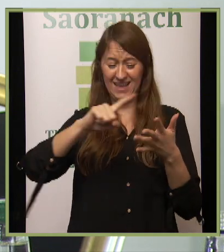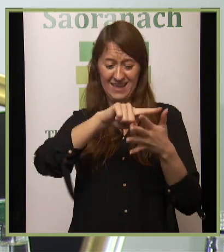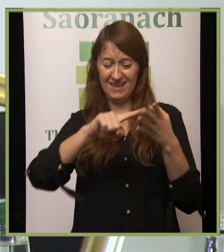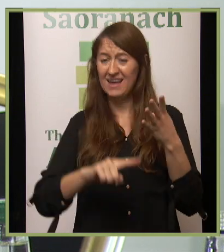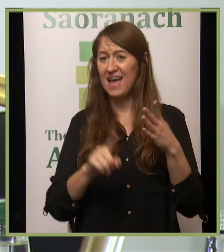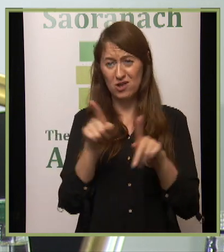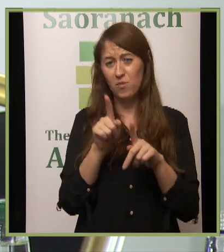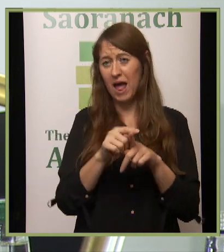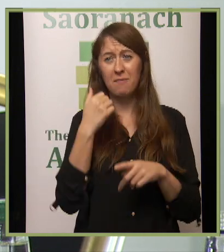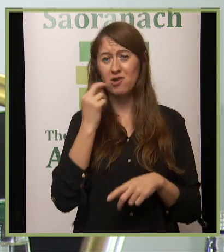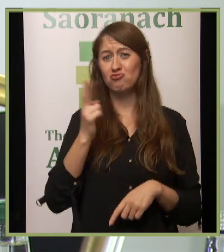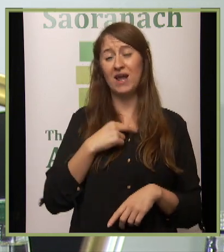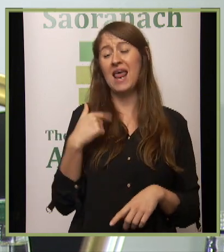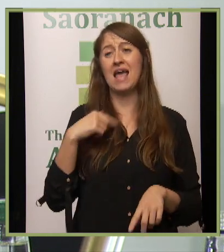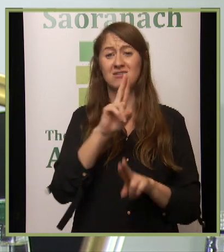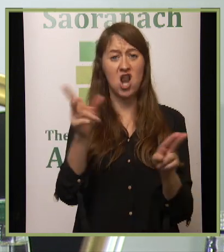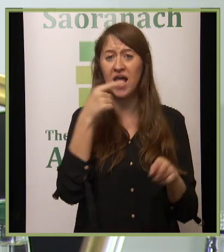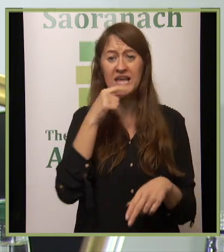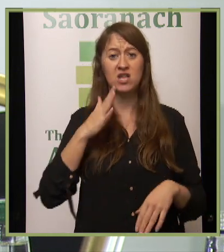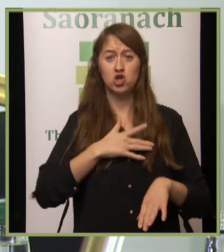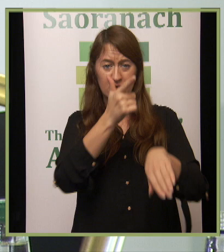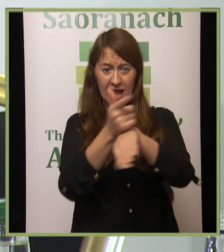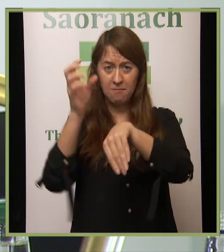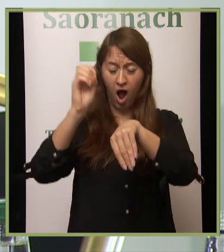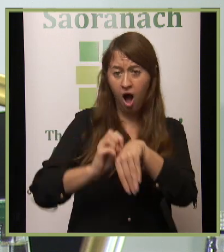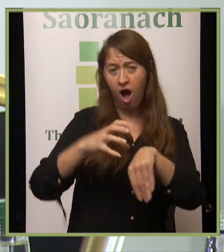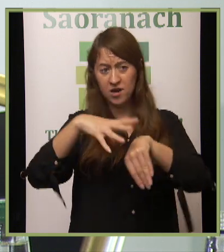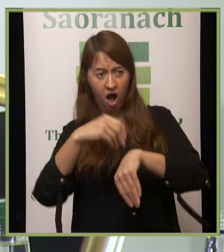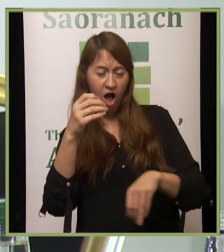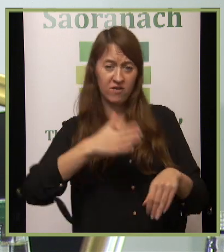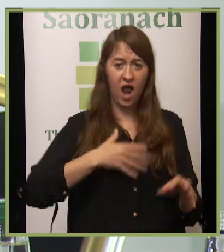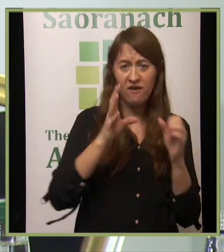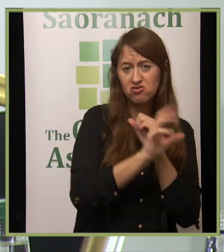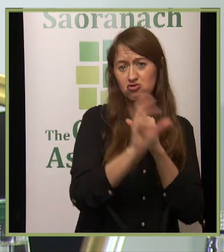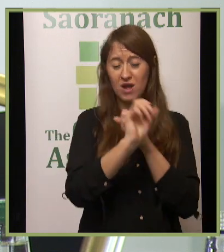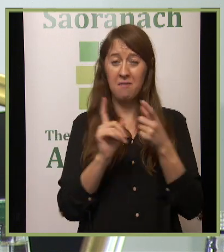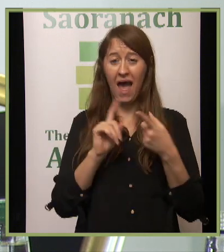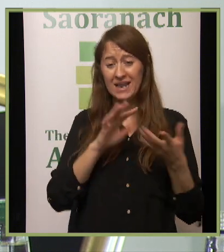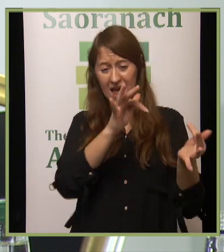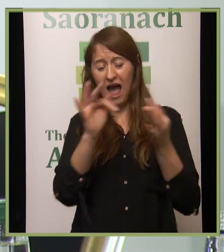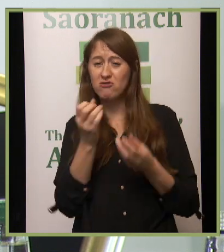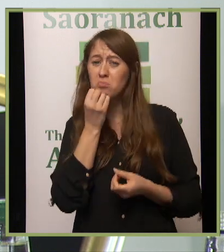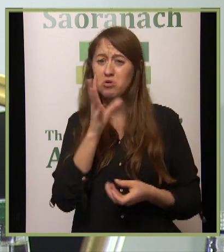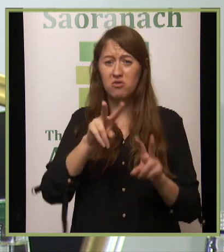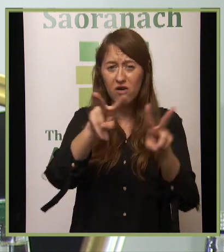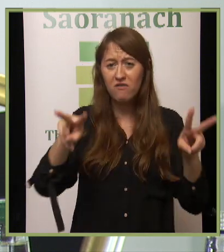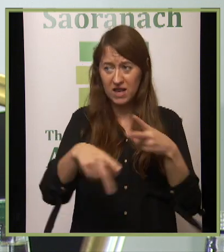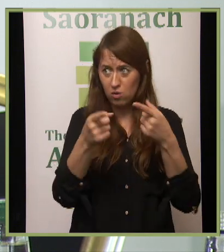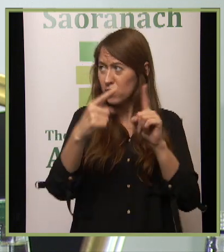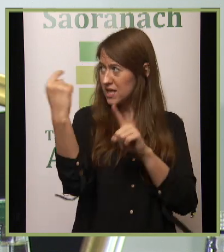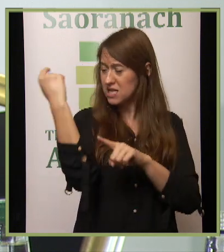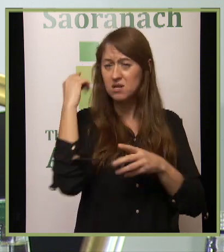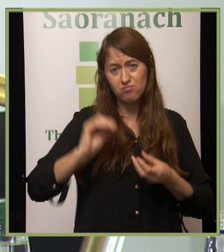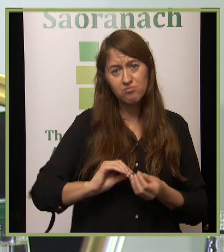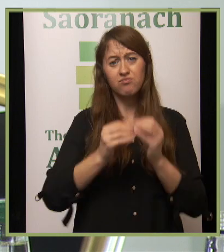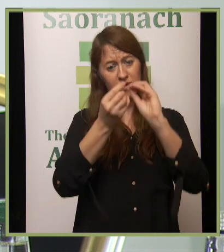streaming it and making sure it's on at the right time and keeping us all going. And then the beautiful videos that we had, which I think really contributed to